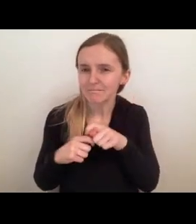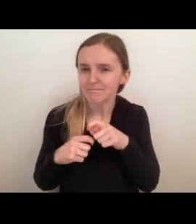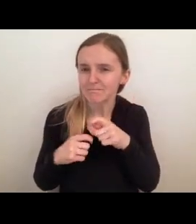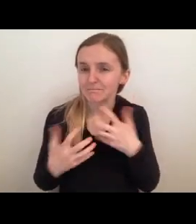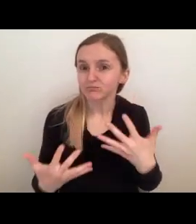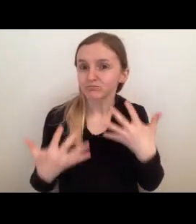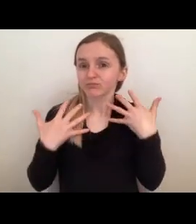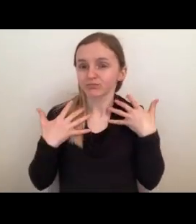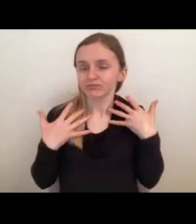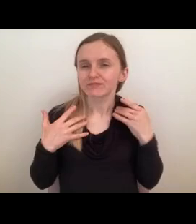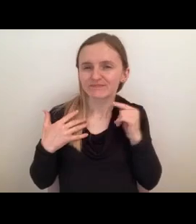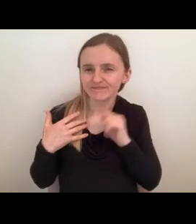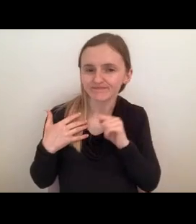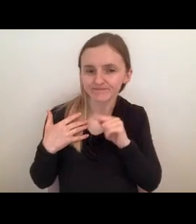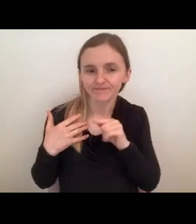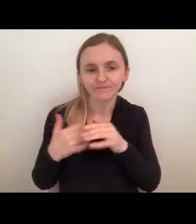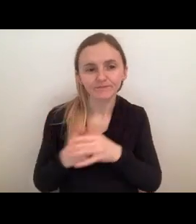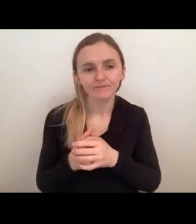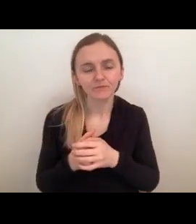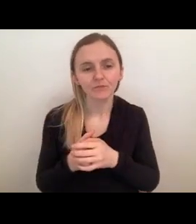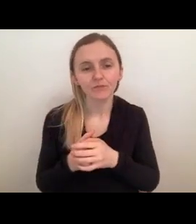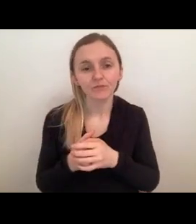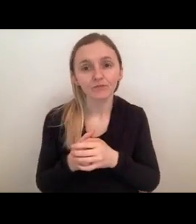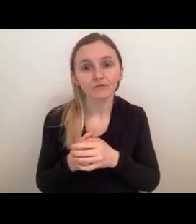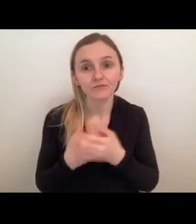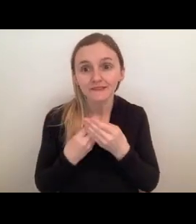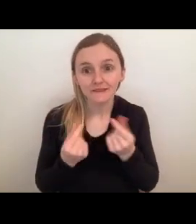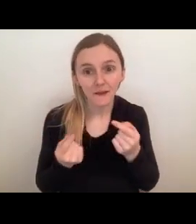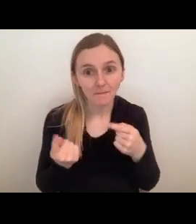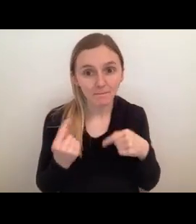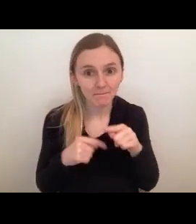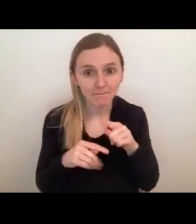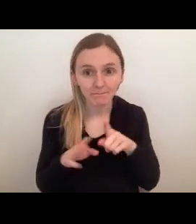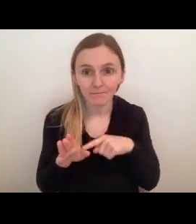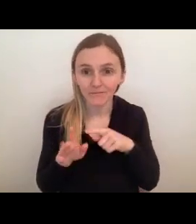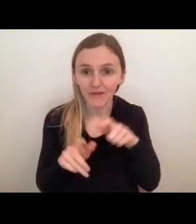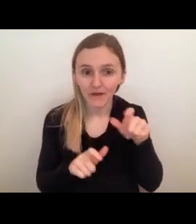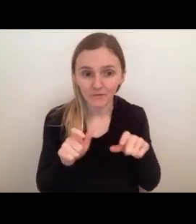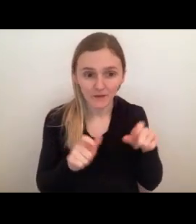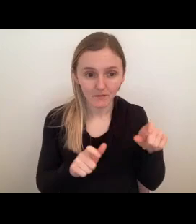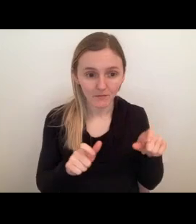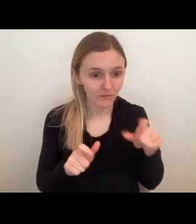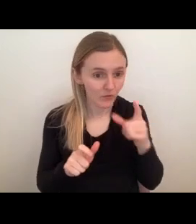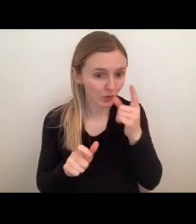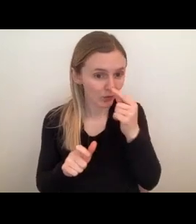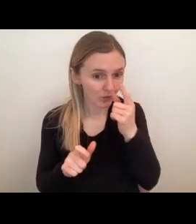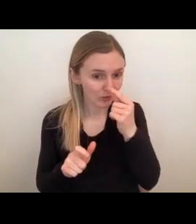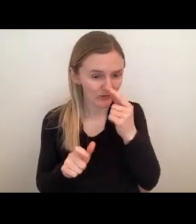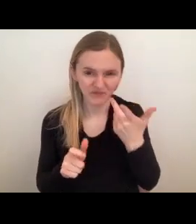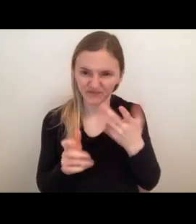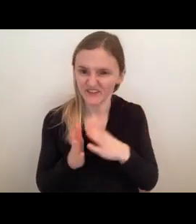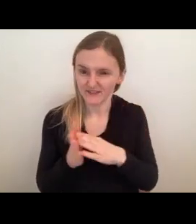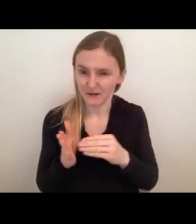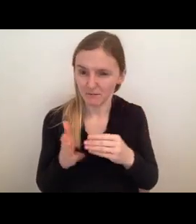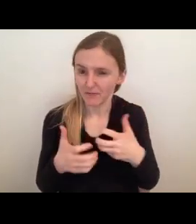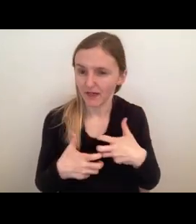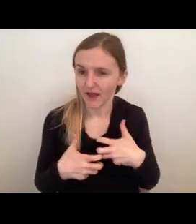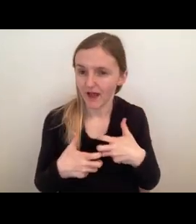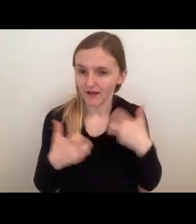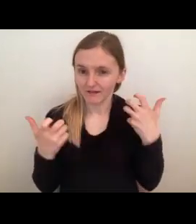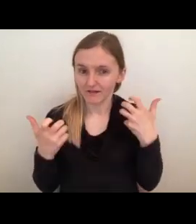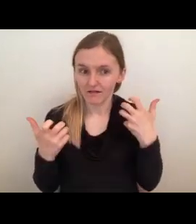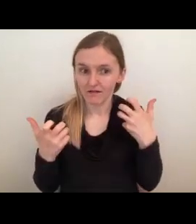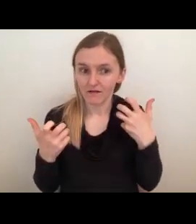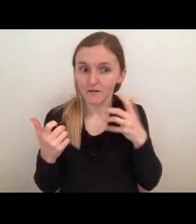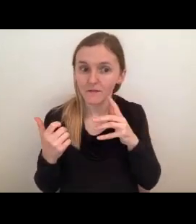overwhelmed. Also, you know, for some of our young people, it might be using anger as an example. It might be that for our young people that